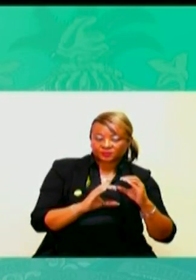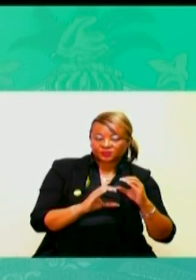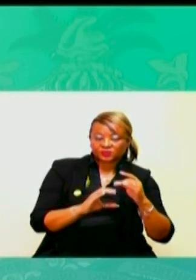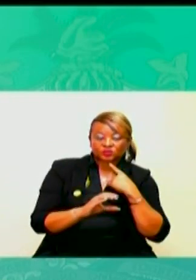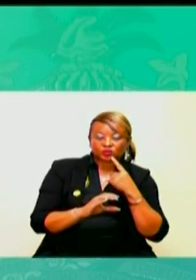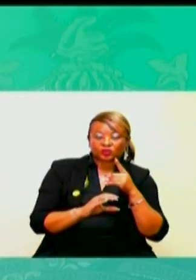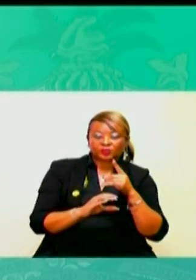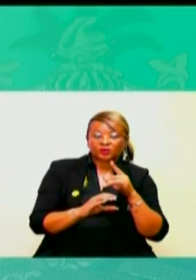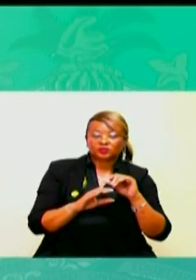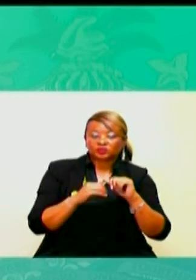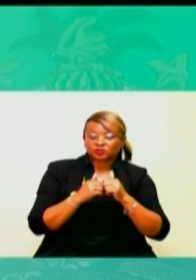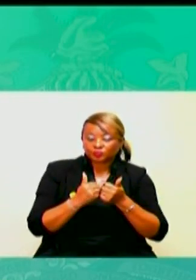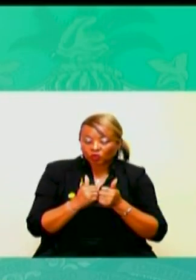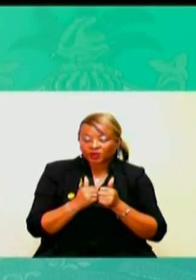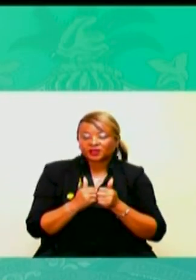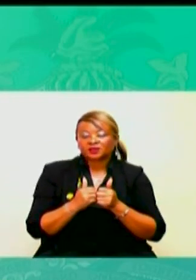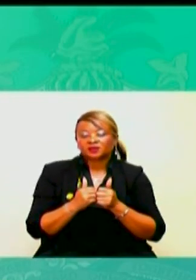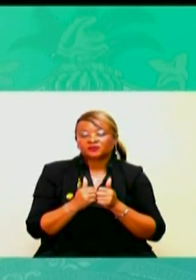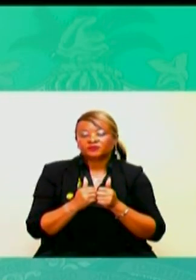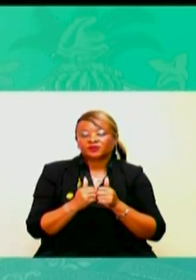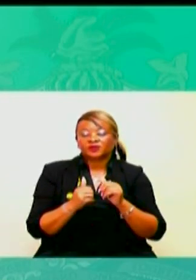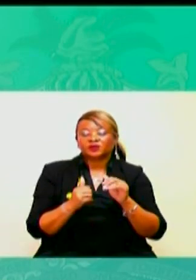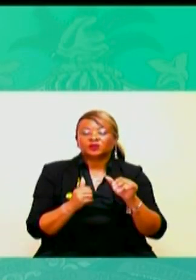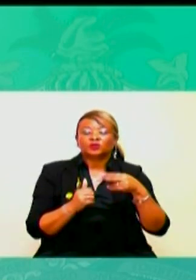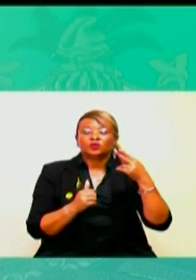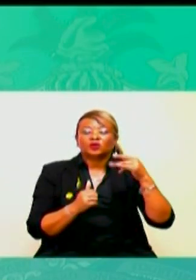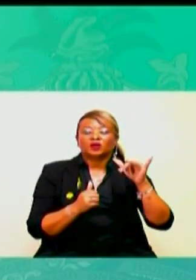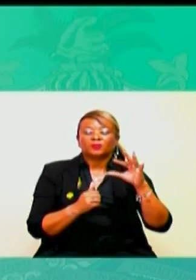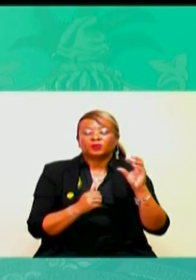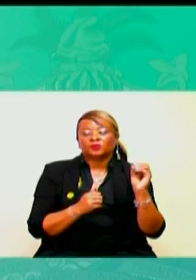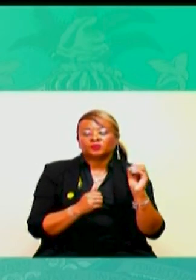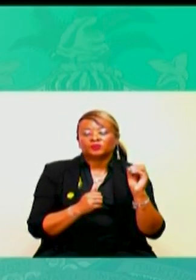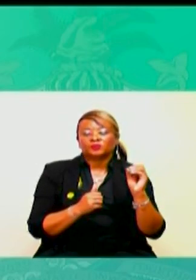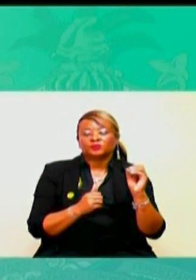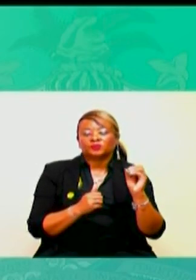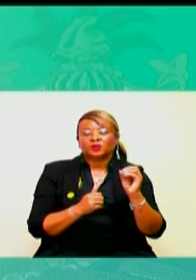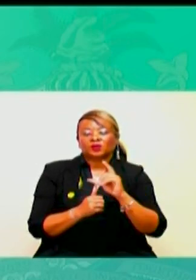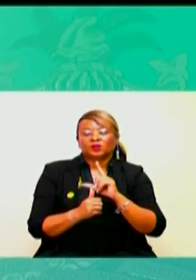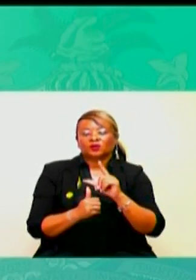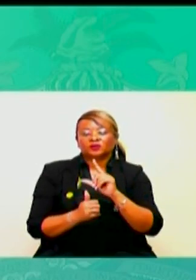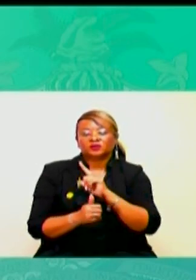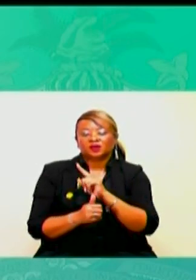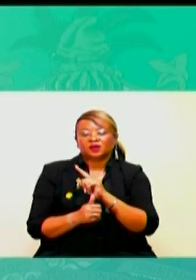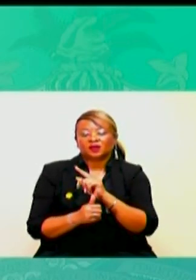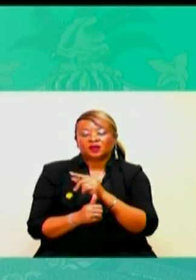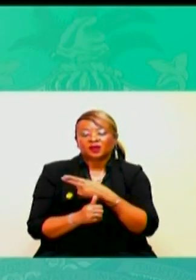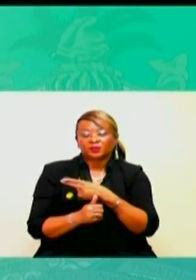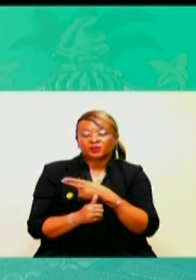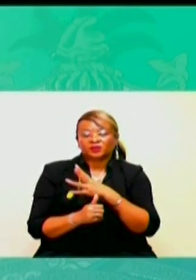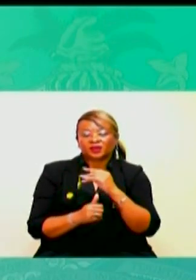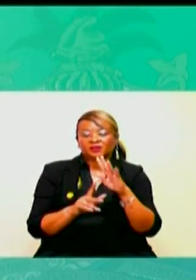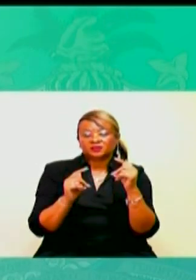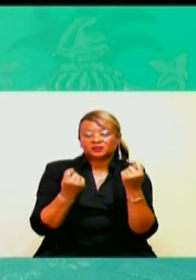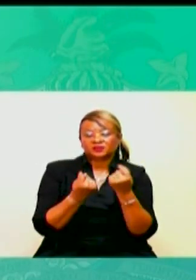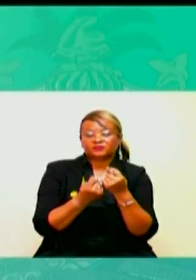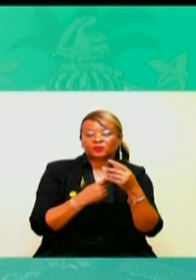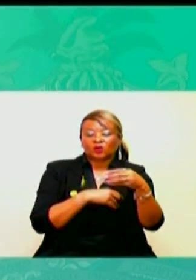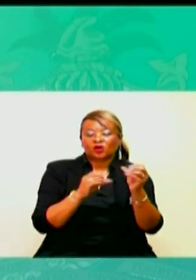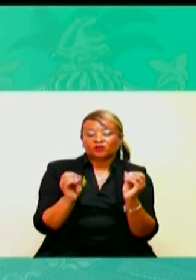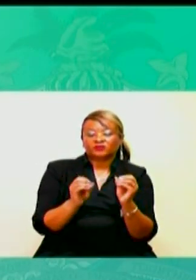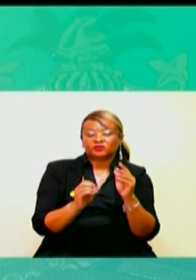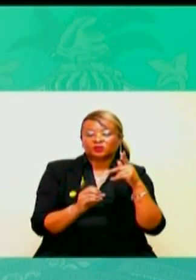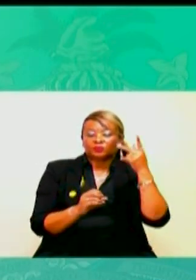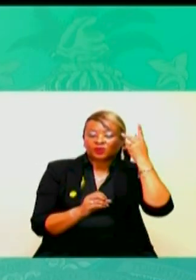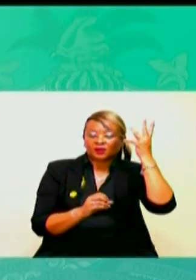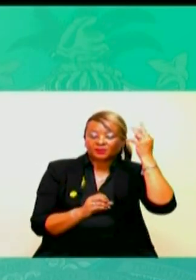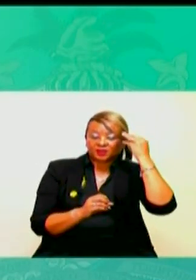sporting facilities throughout North Abaco. Lawrence Hepburn and team from the Office of the Prime Minister